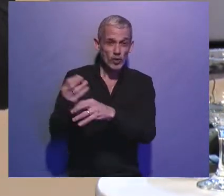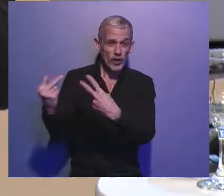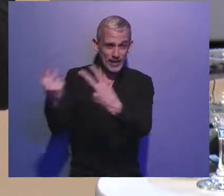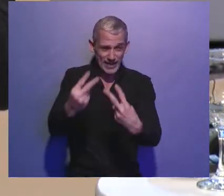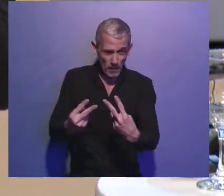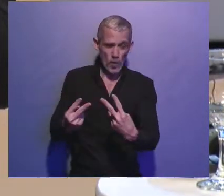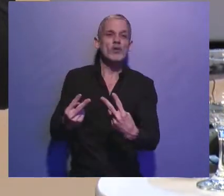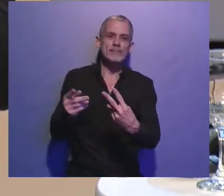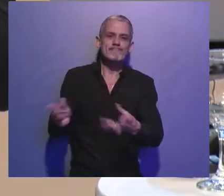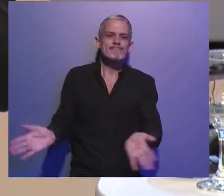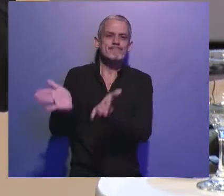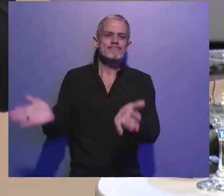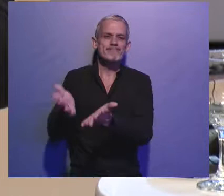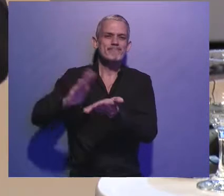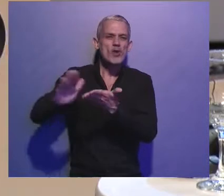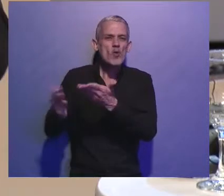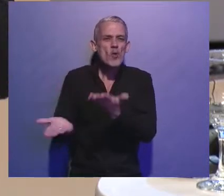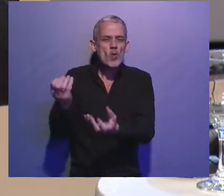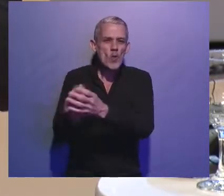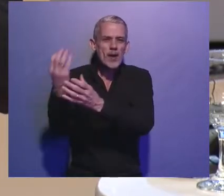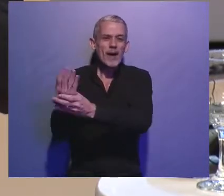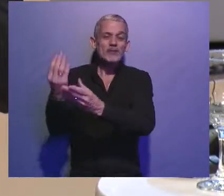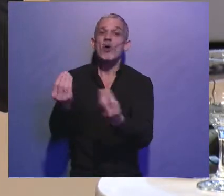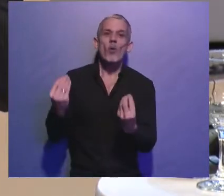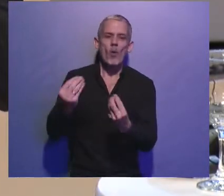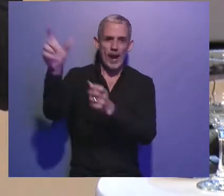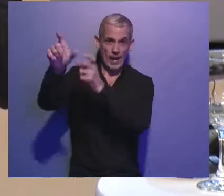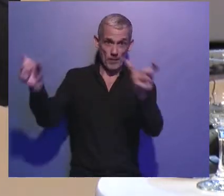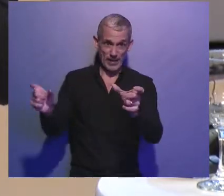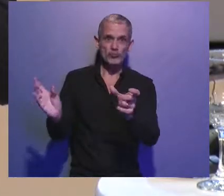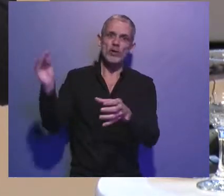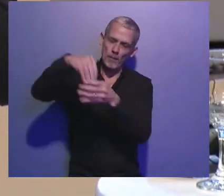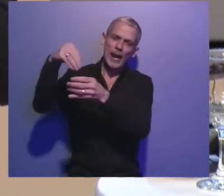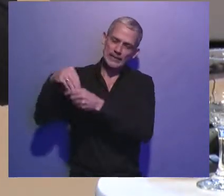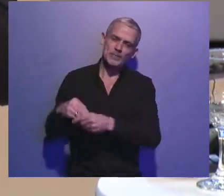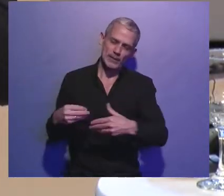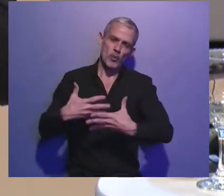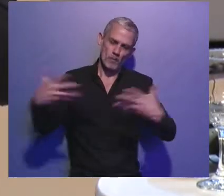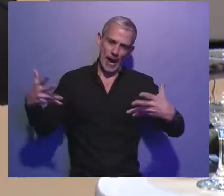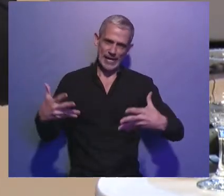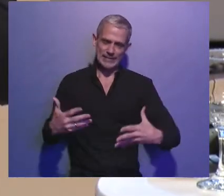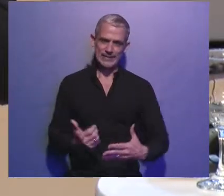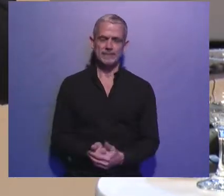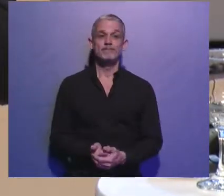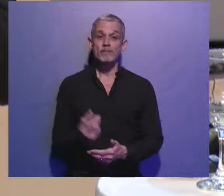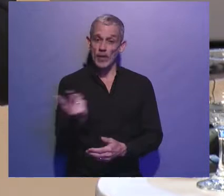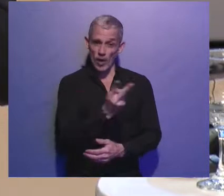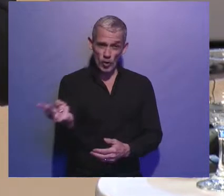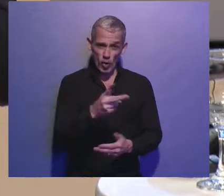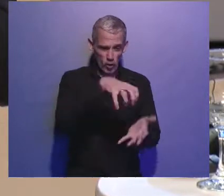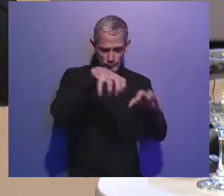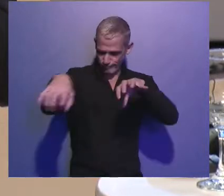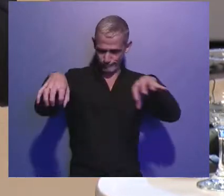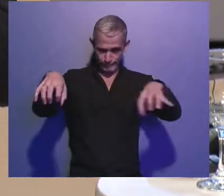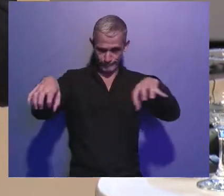the involvement of different stakeholders. Both spaces are the structure to incubate and